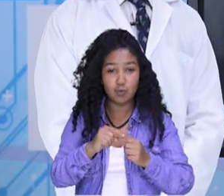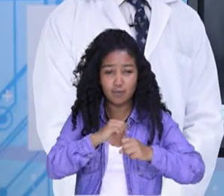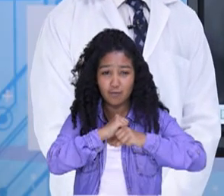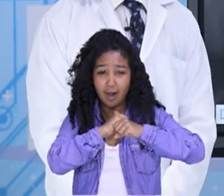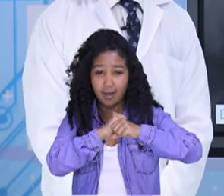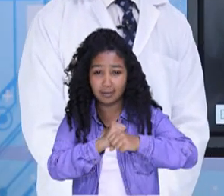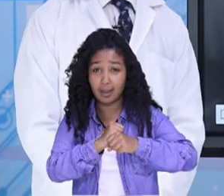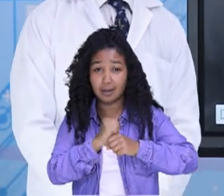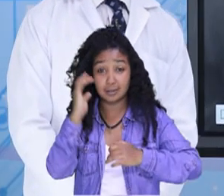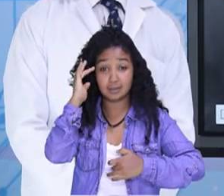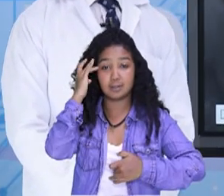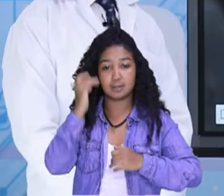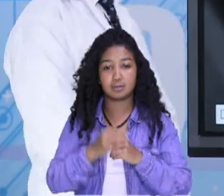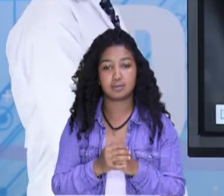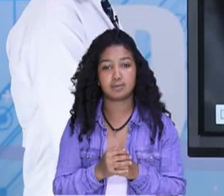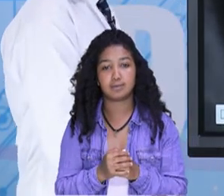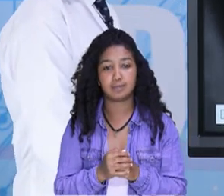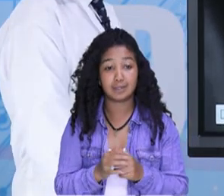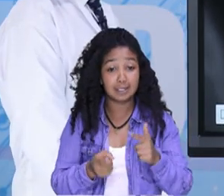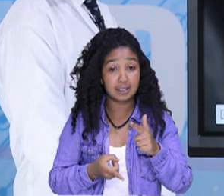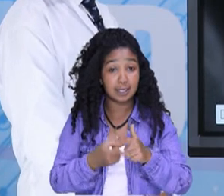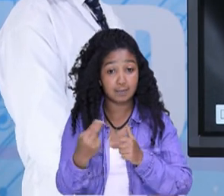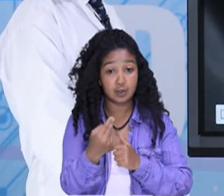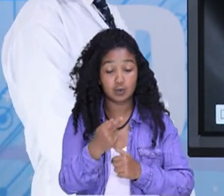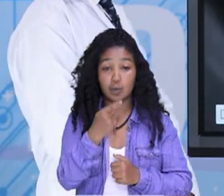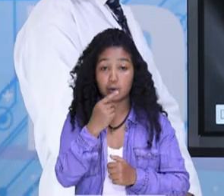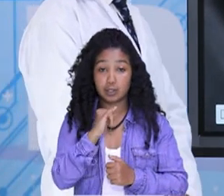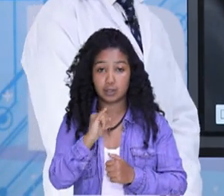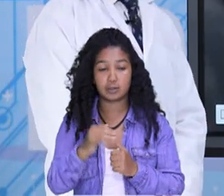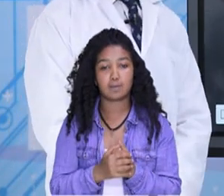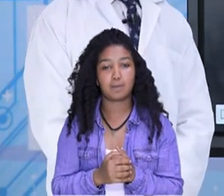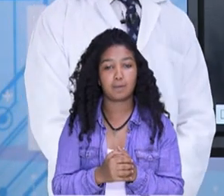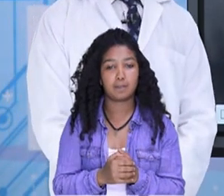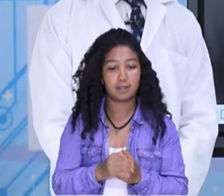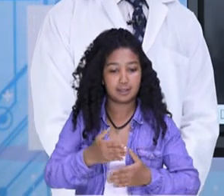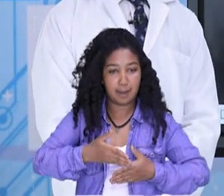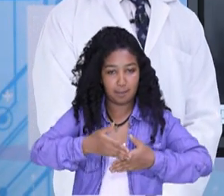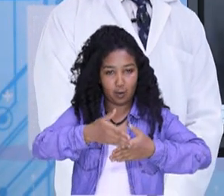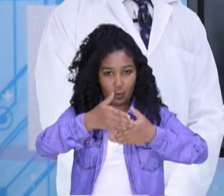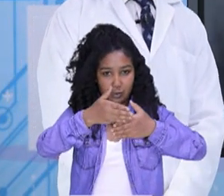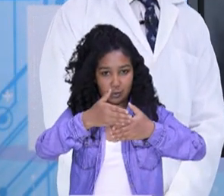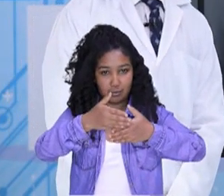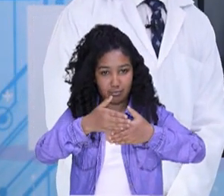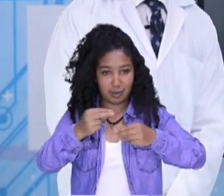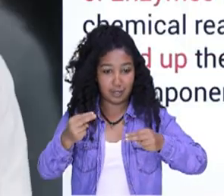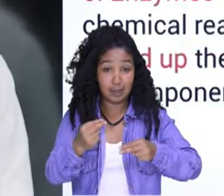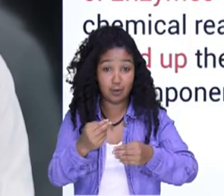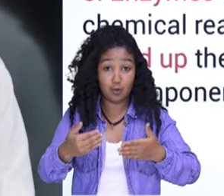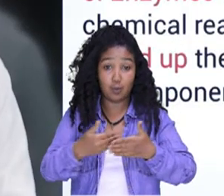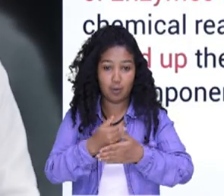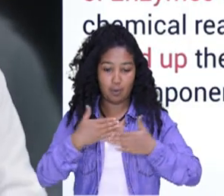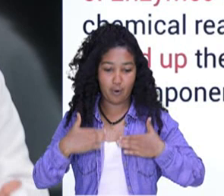fight against disease. The second function of proteins, they build new body